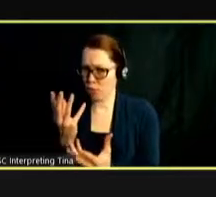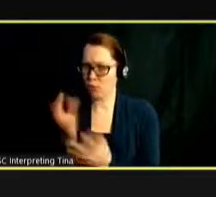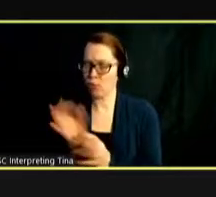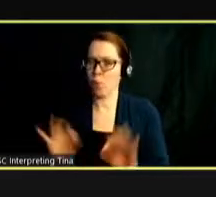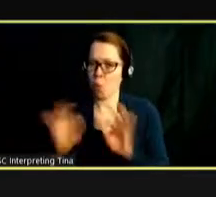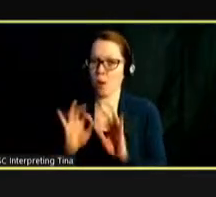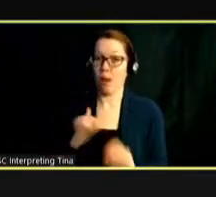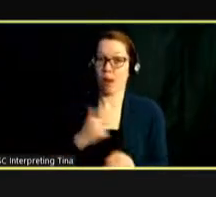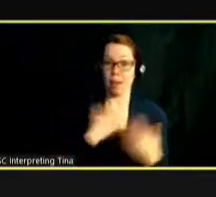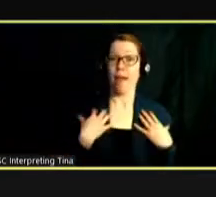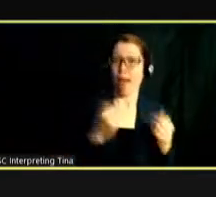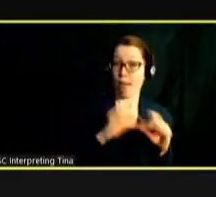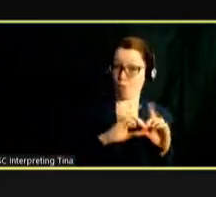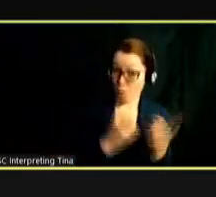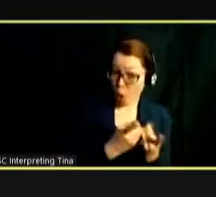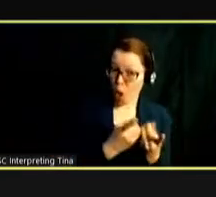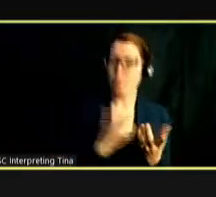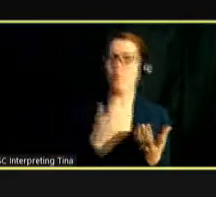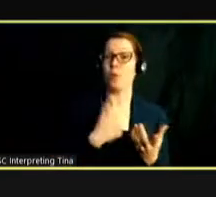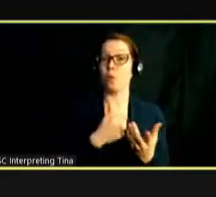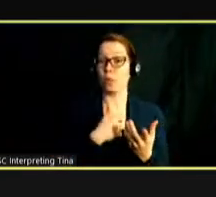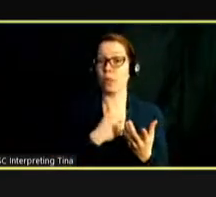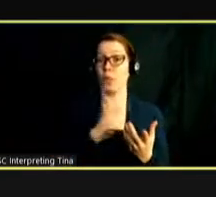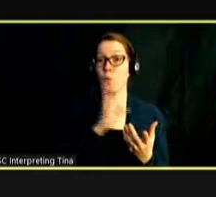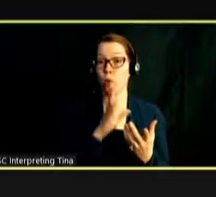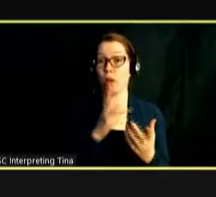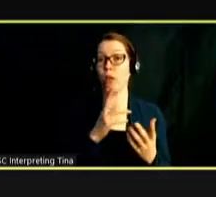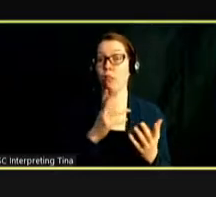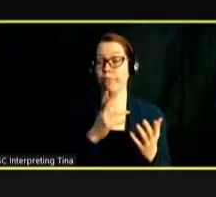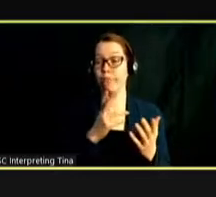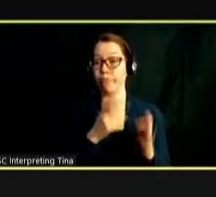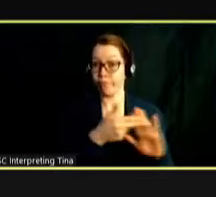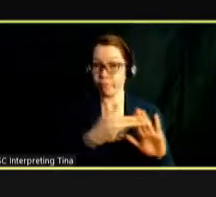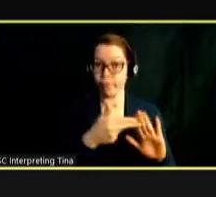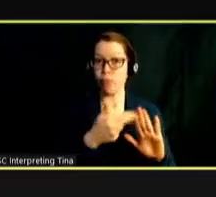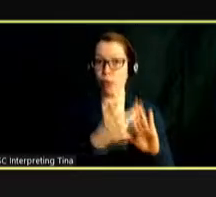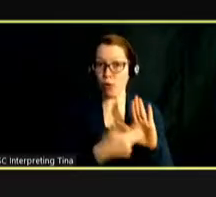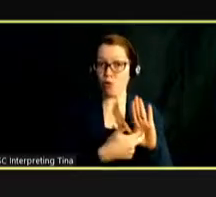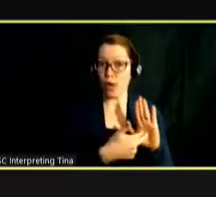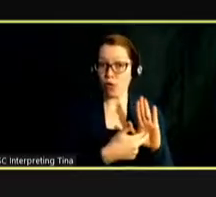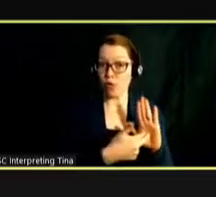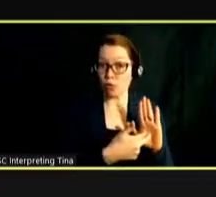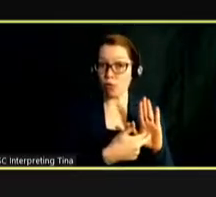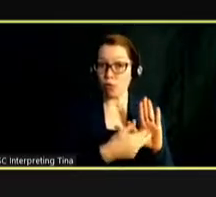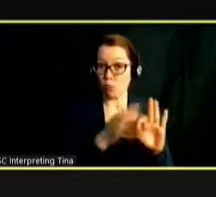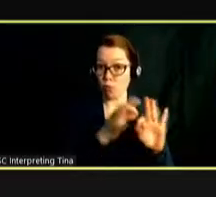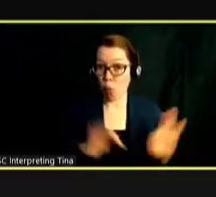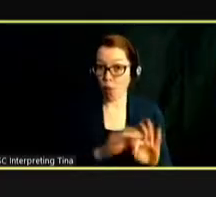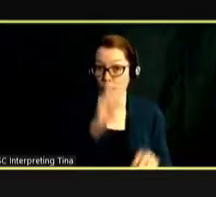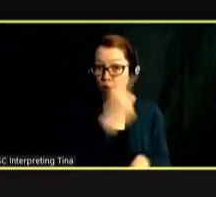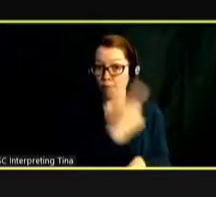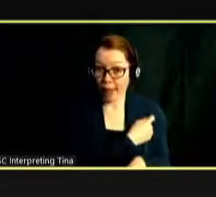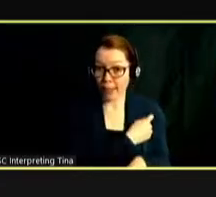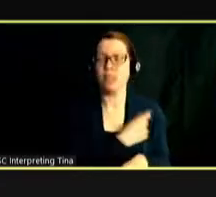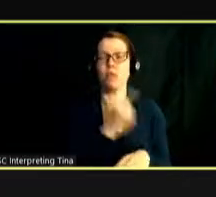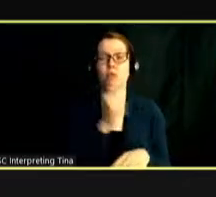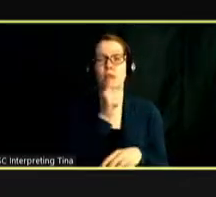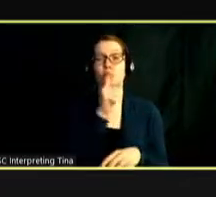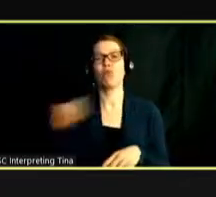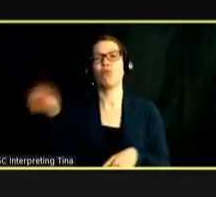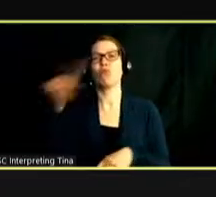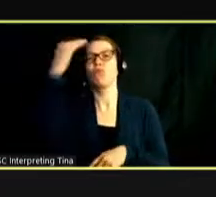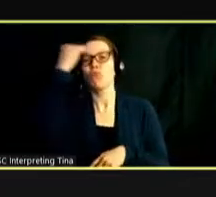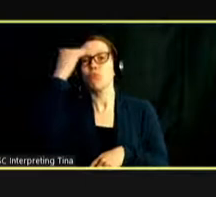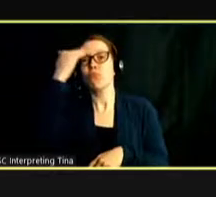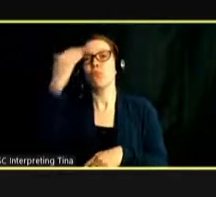the health department, we're going to be branding like the registration form, but we're going to be branding everything to make sure that you know that it's coming